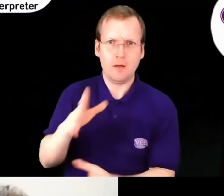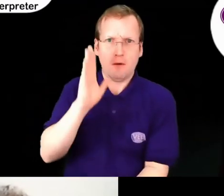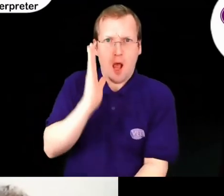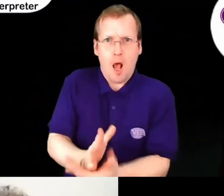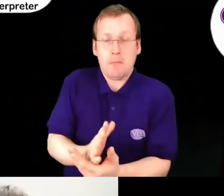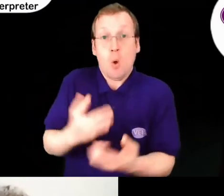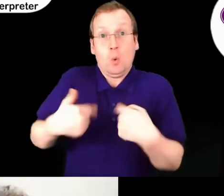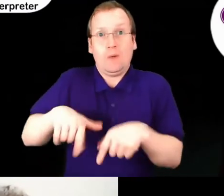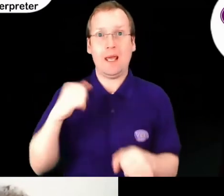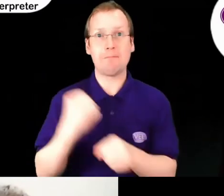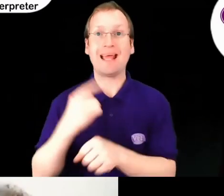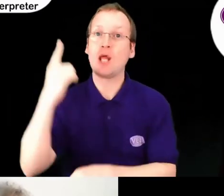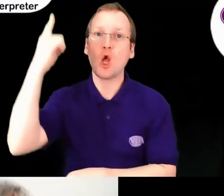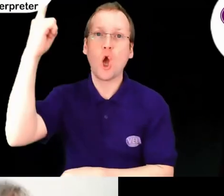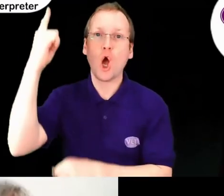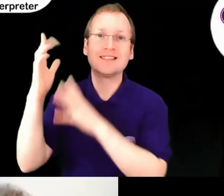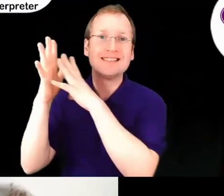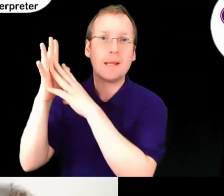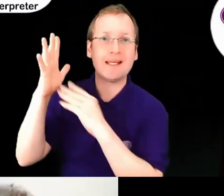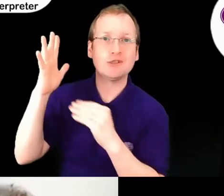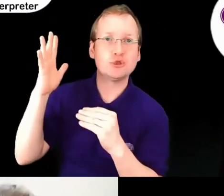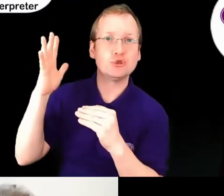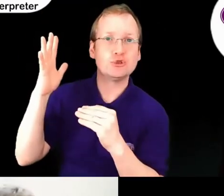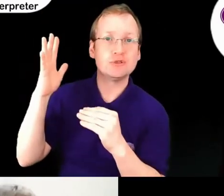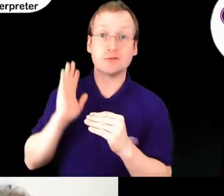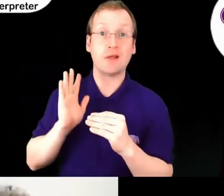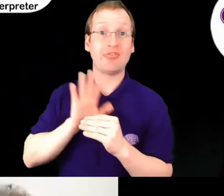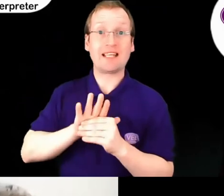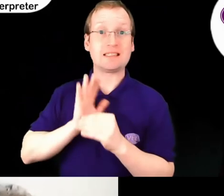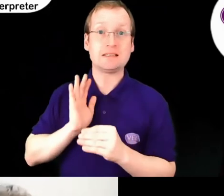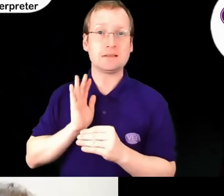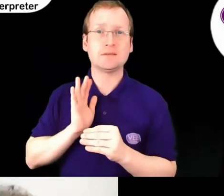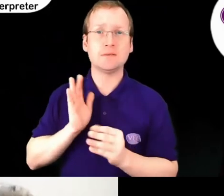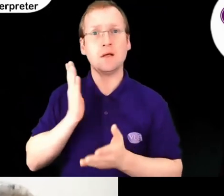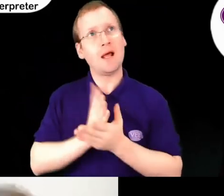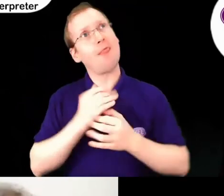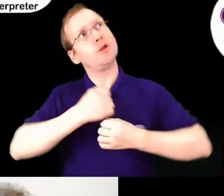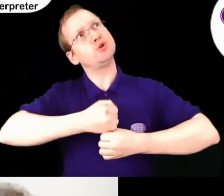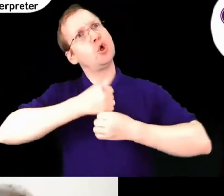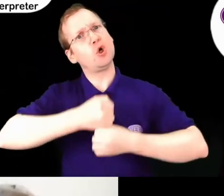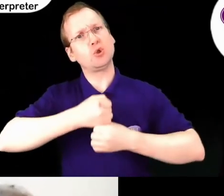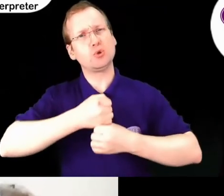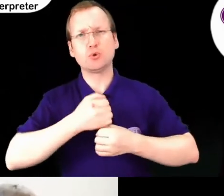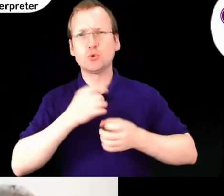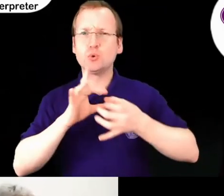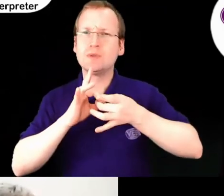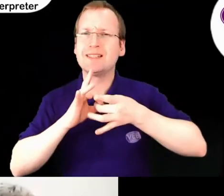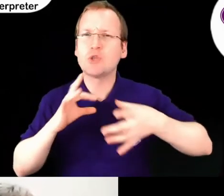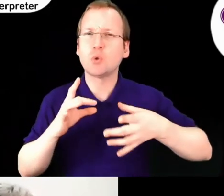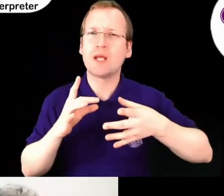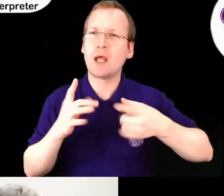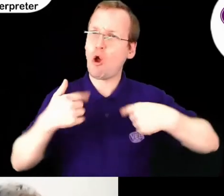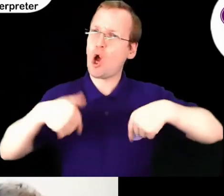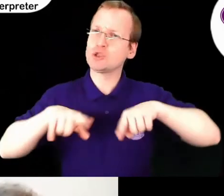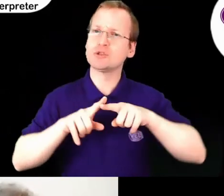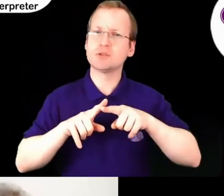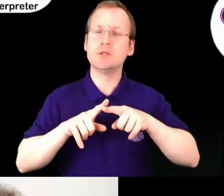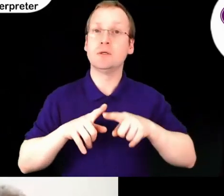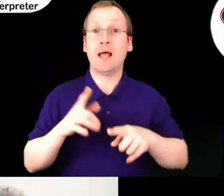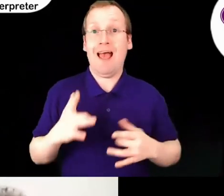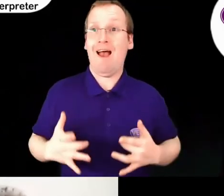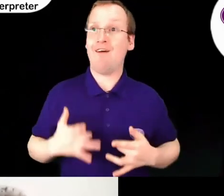out. And it may be that particular church will want to disassociate itself from us. I don't